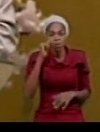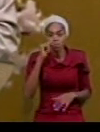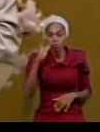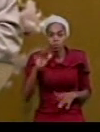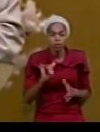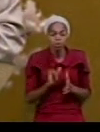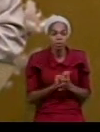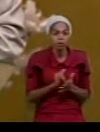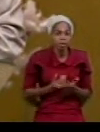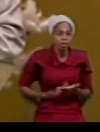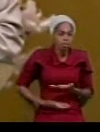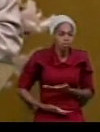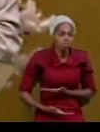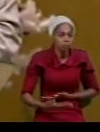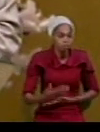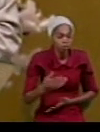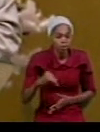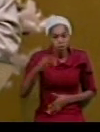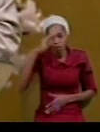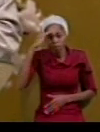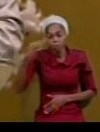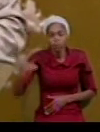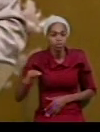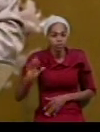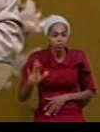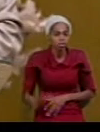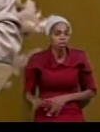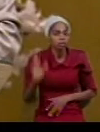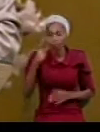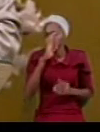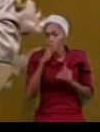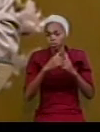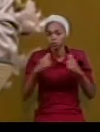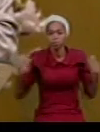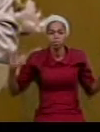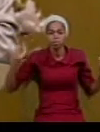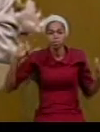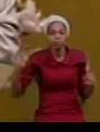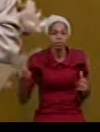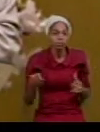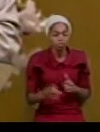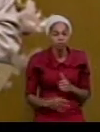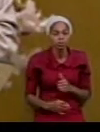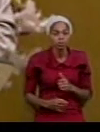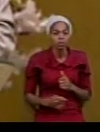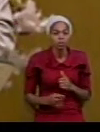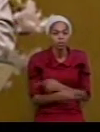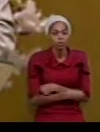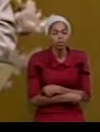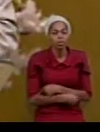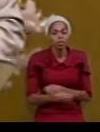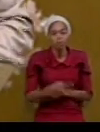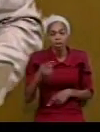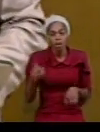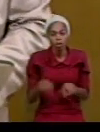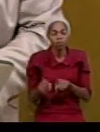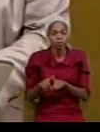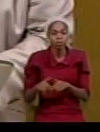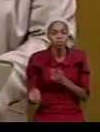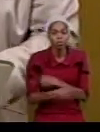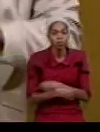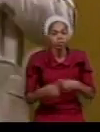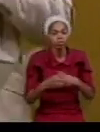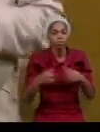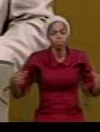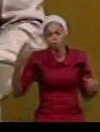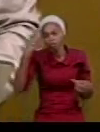7 days, according to the days of the separation, for her infirmity shall be unclean. And